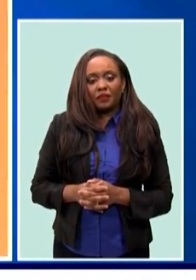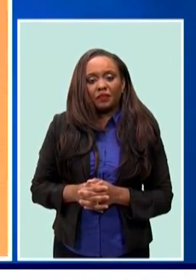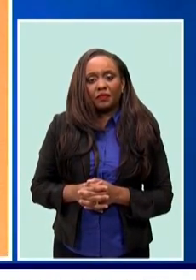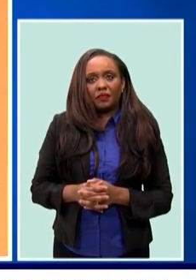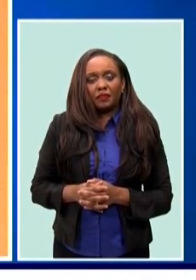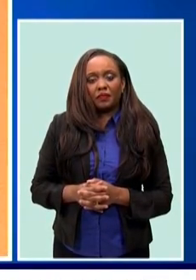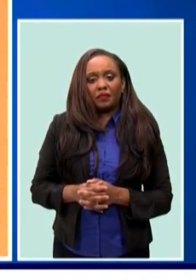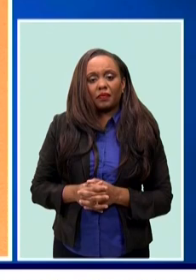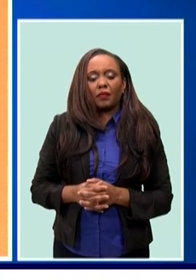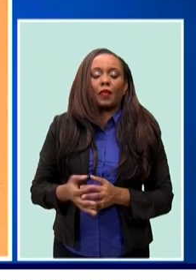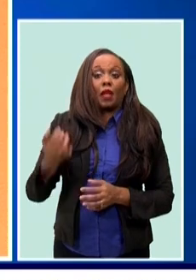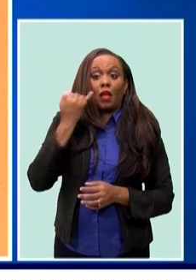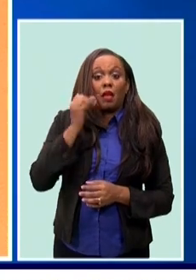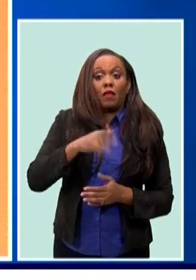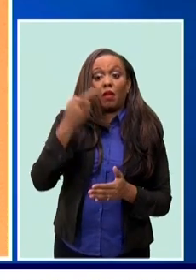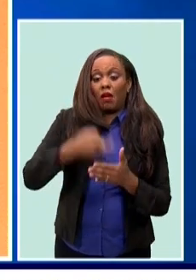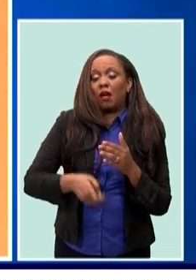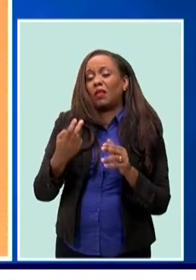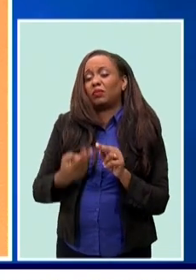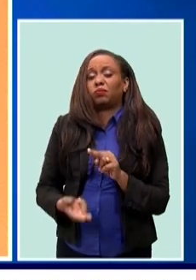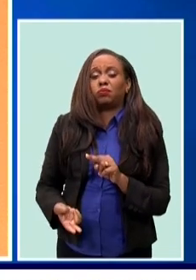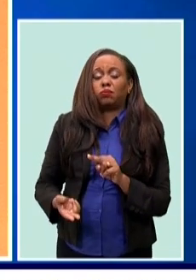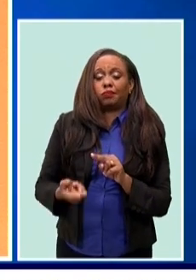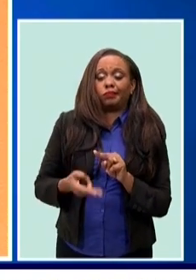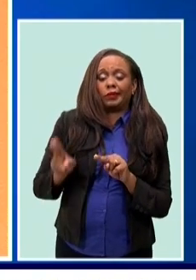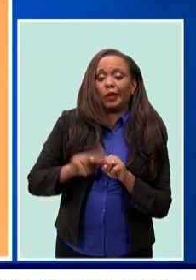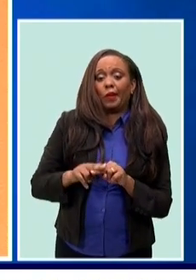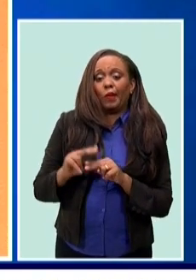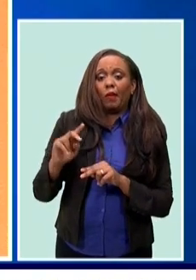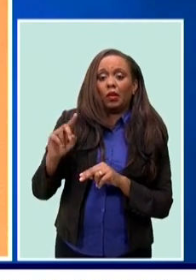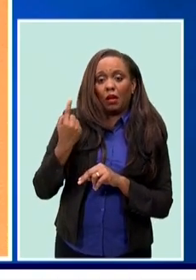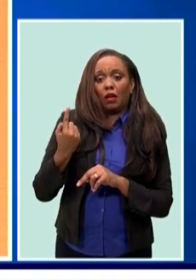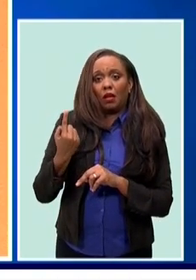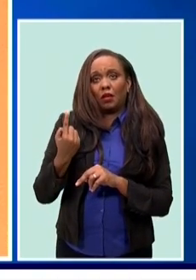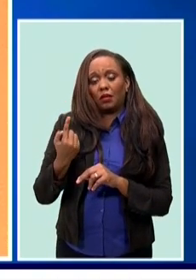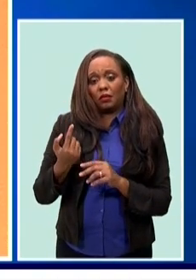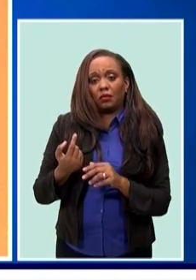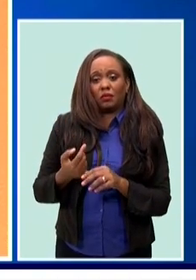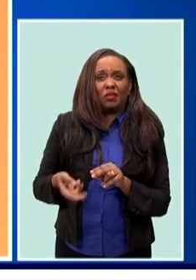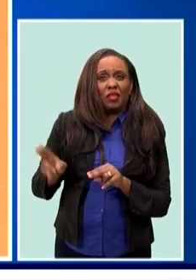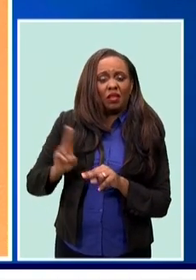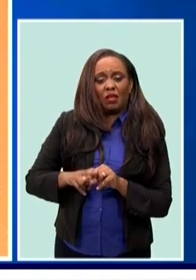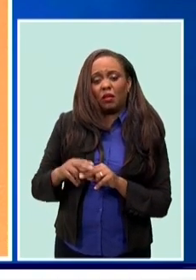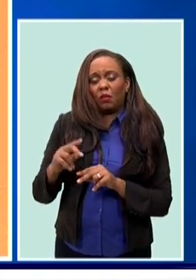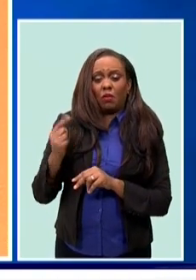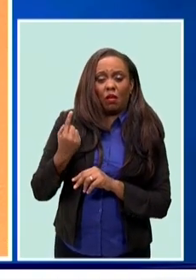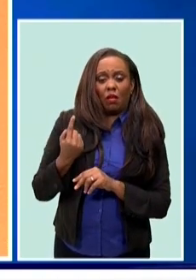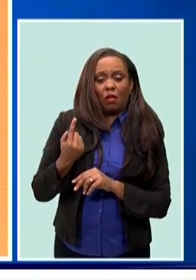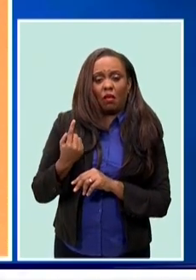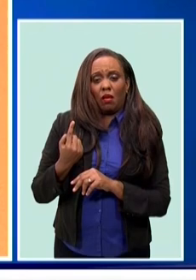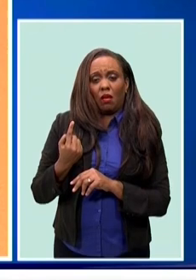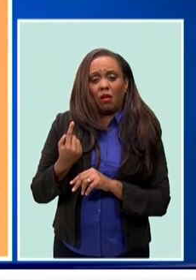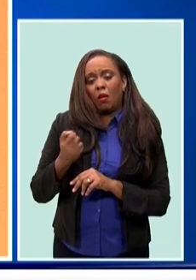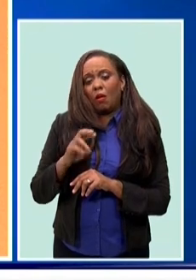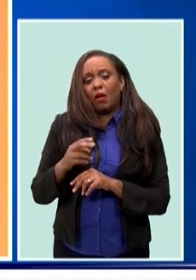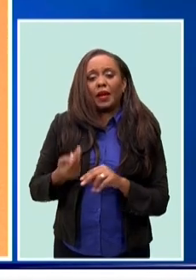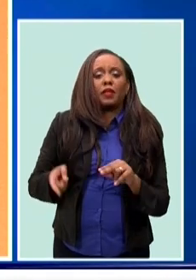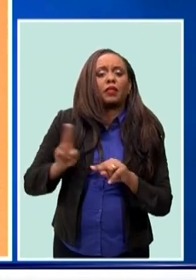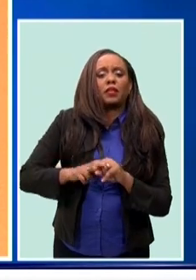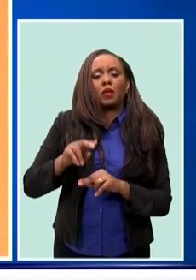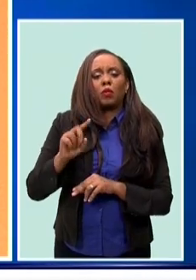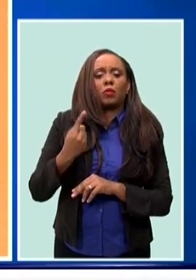If you raise your price by a dollar, these things are so price sensitive. You raise your price by a dollar on $1.50,